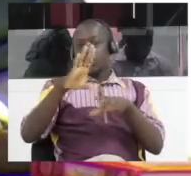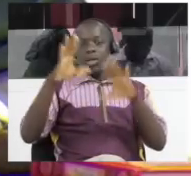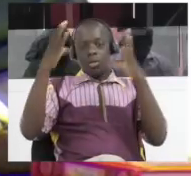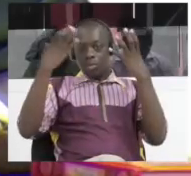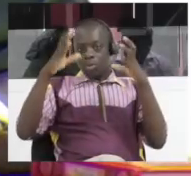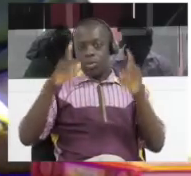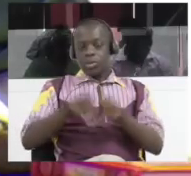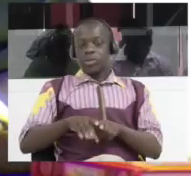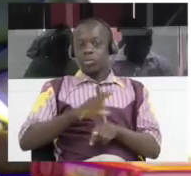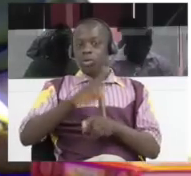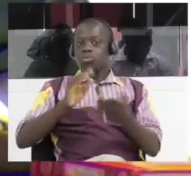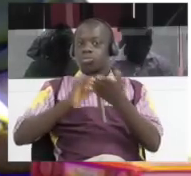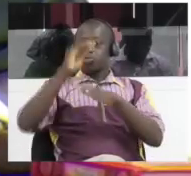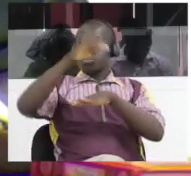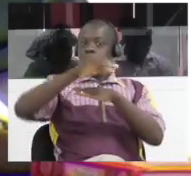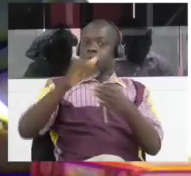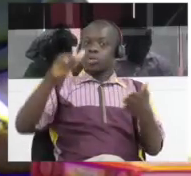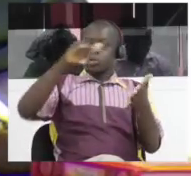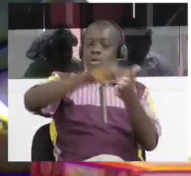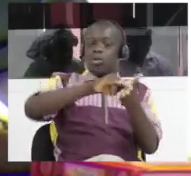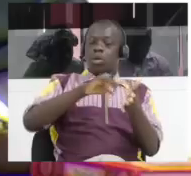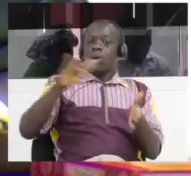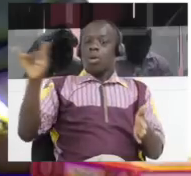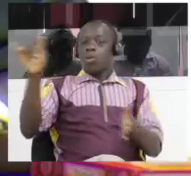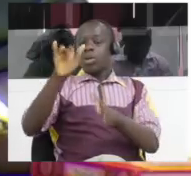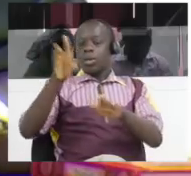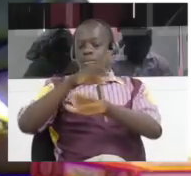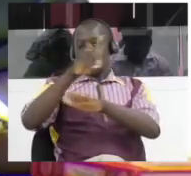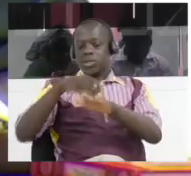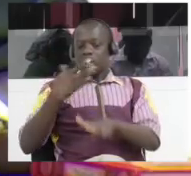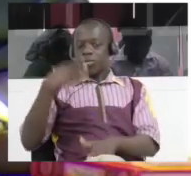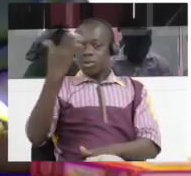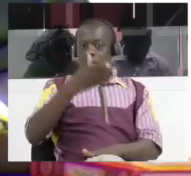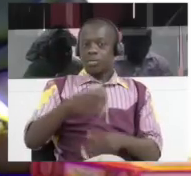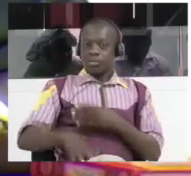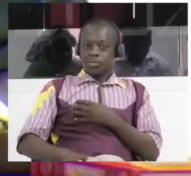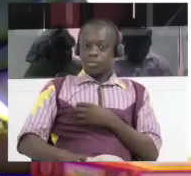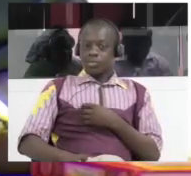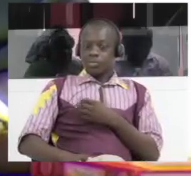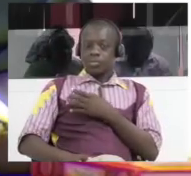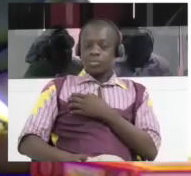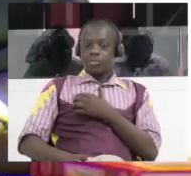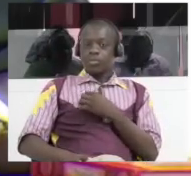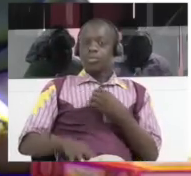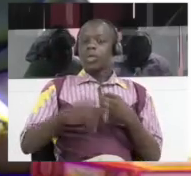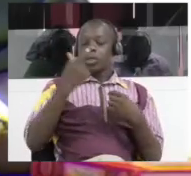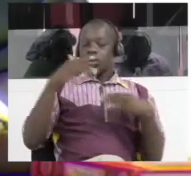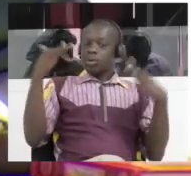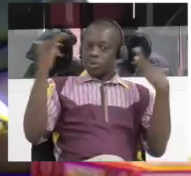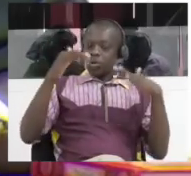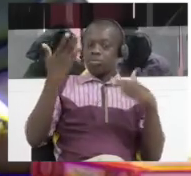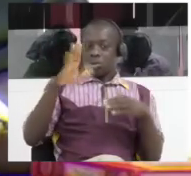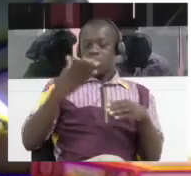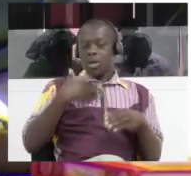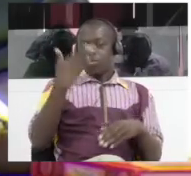So I was not posted at Yundum, where they were, but I think such such forums would have been